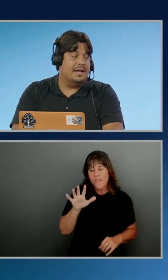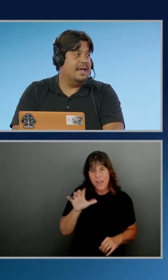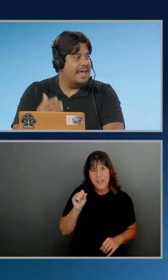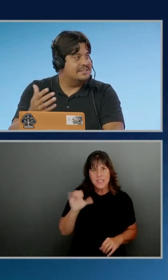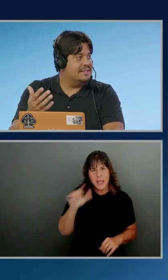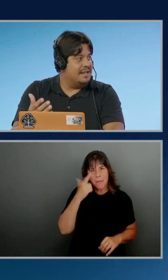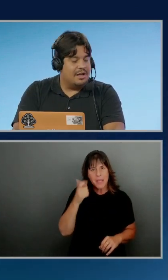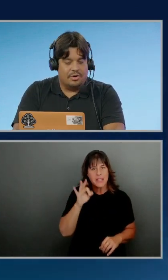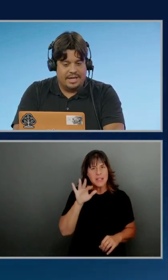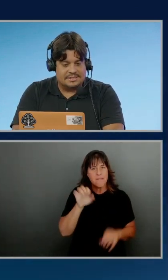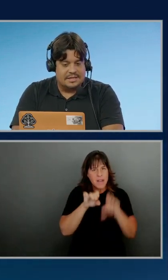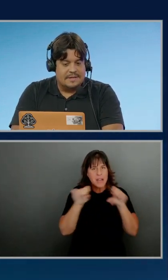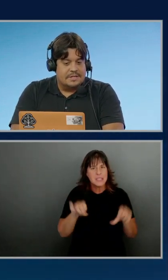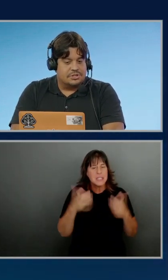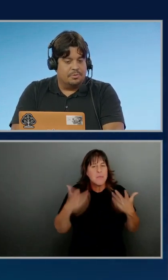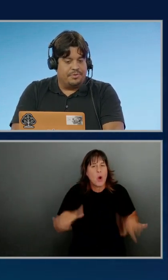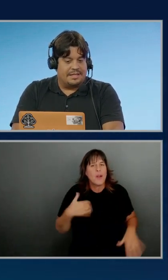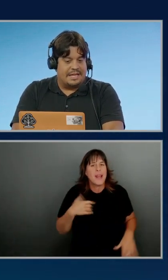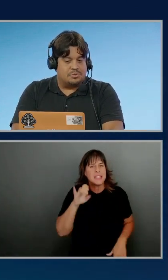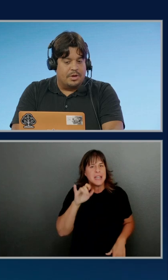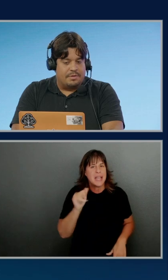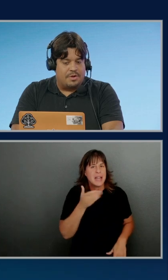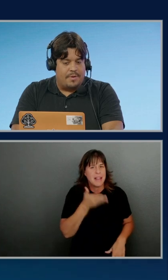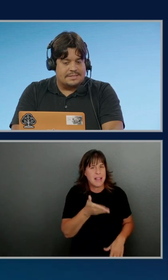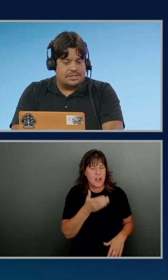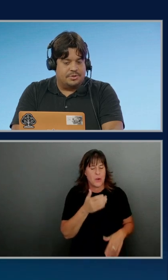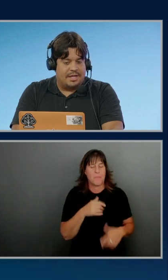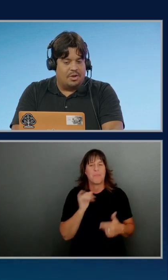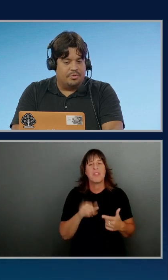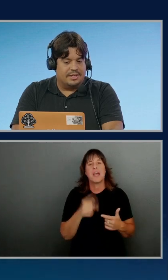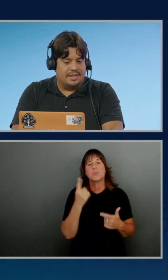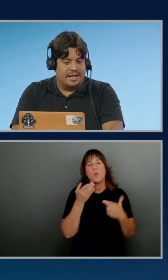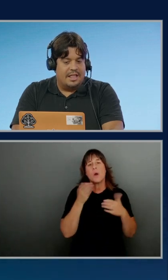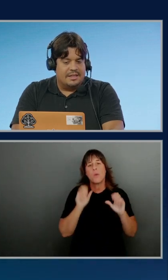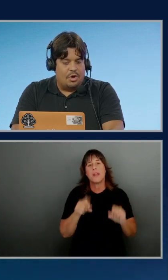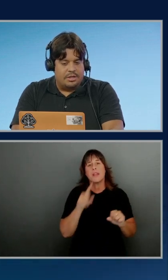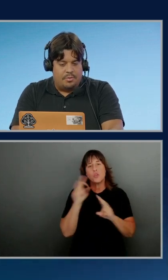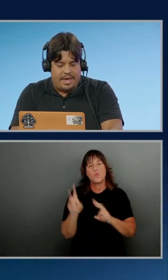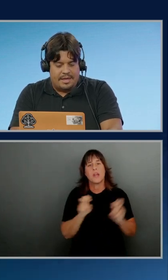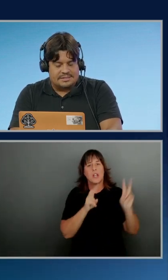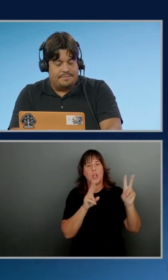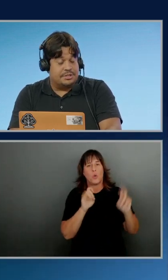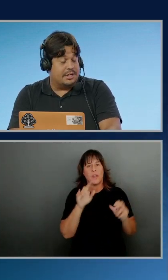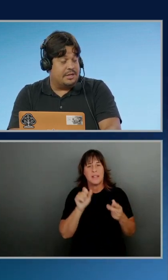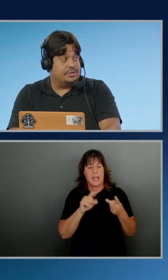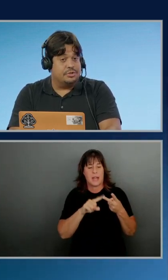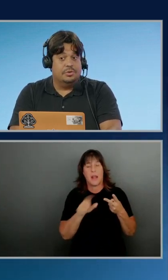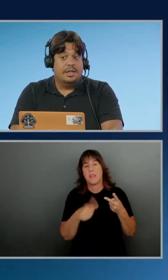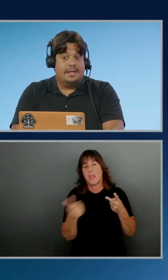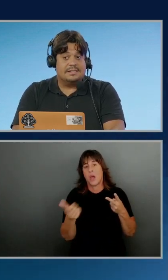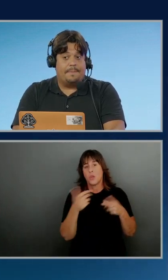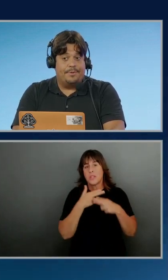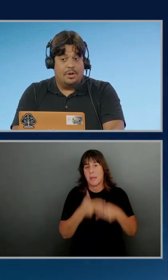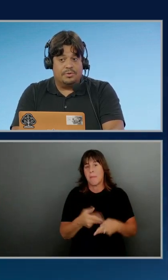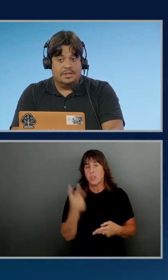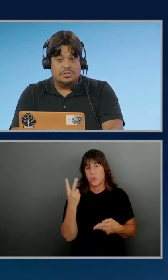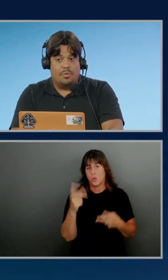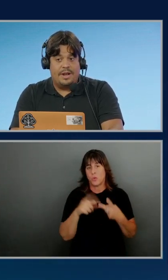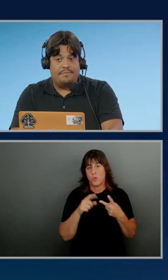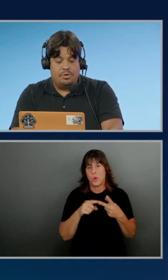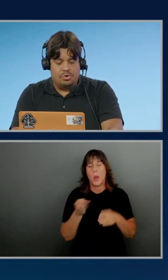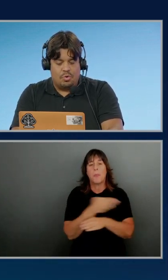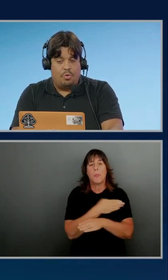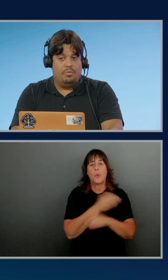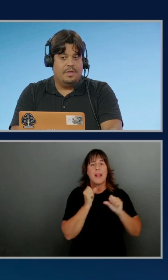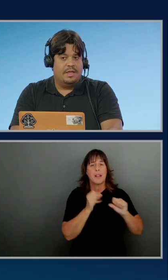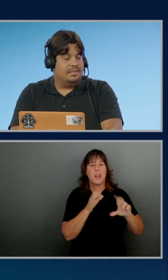system has the data on it. Right. So that's one of the ways that you can load the data. The other way, as I mentioned there too, is the preloading. So